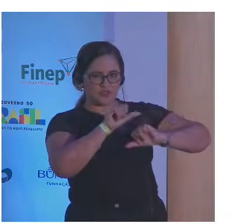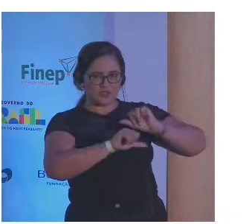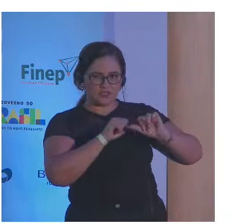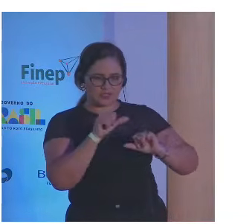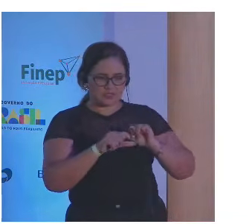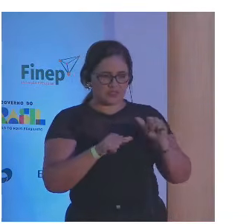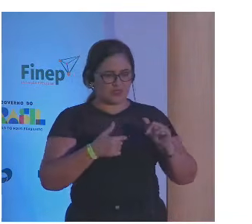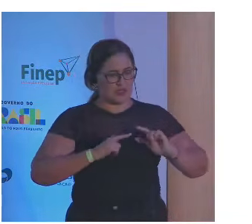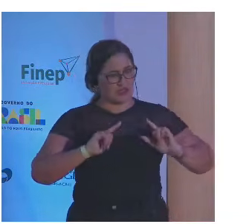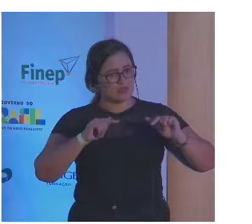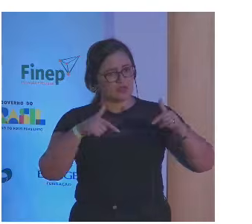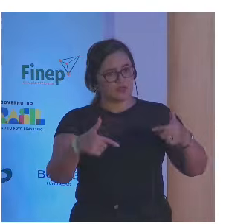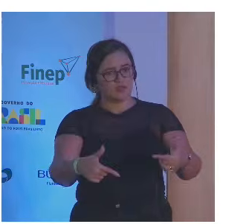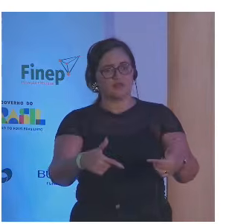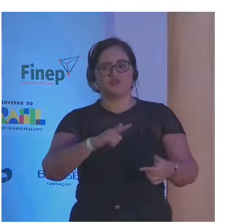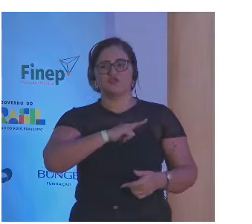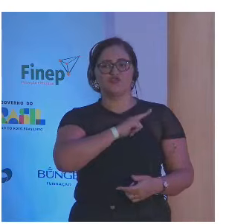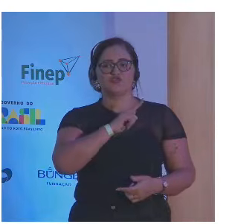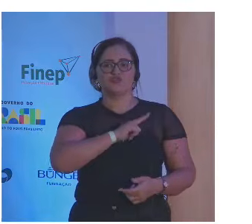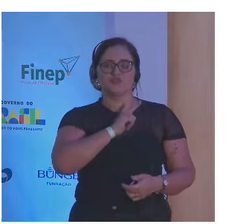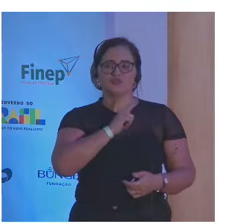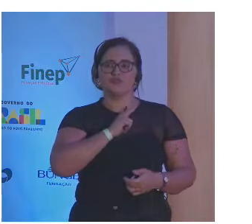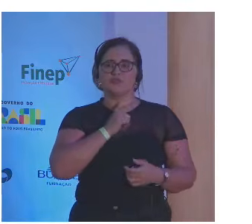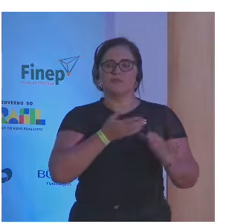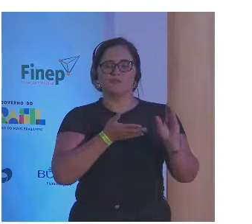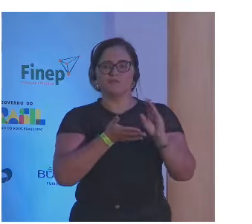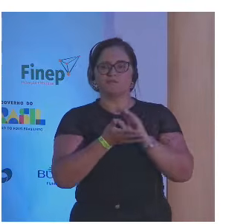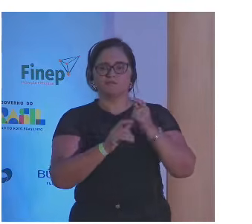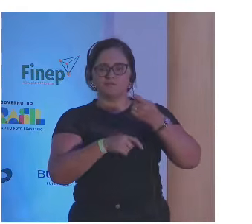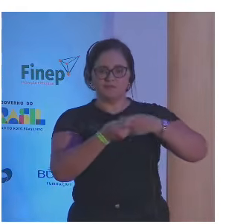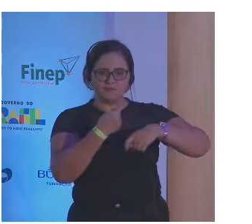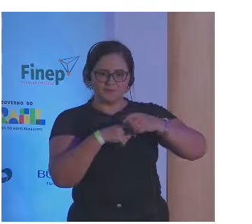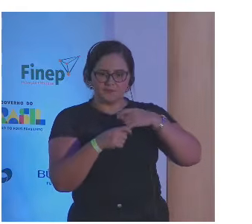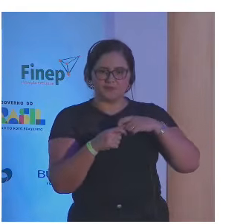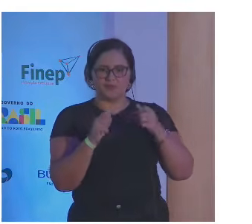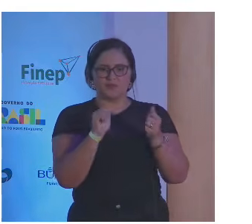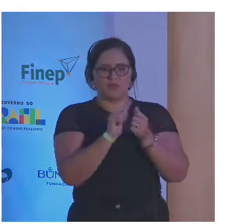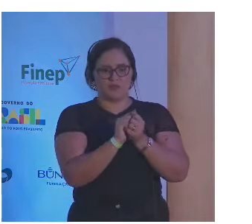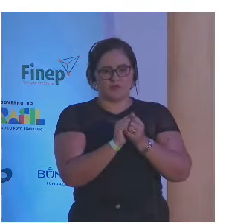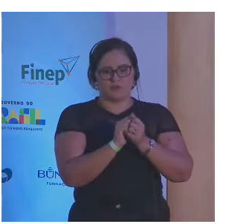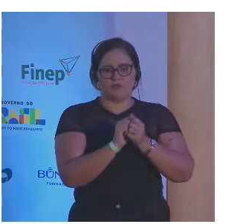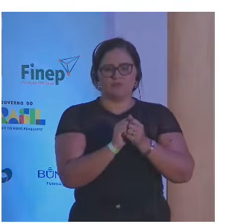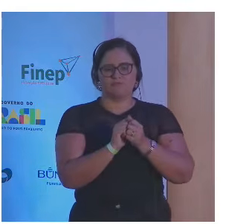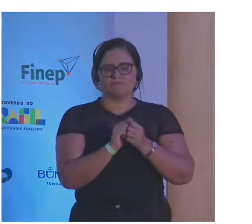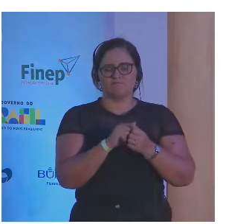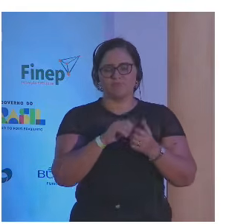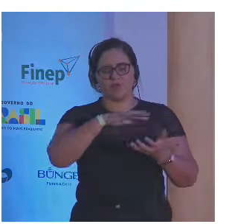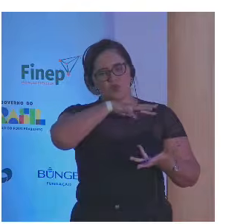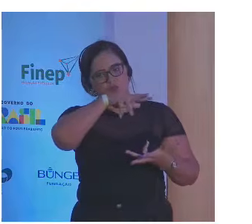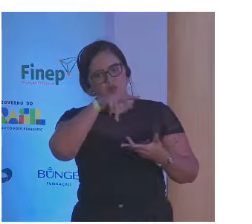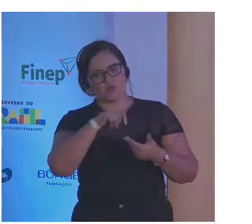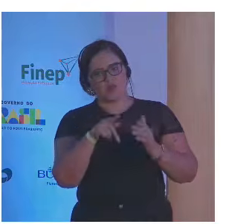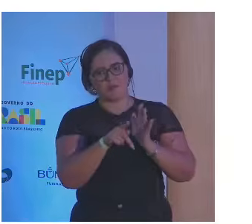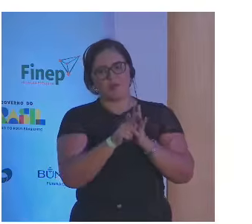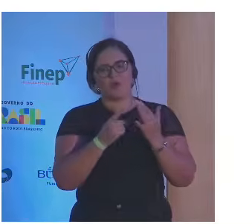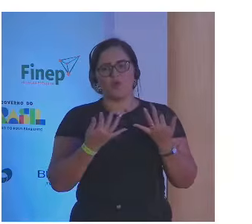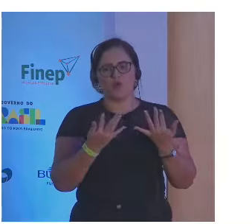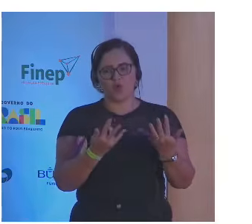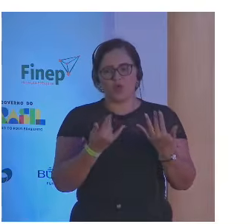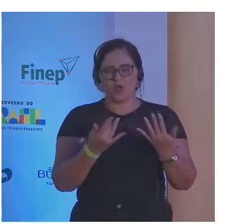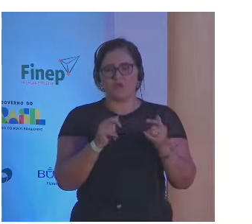funding mechanisms were started, primarily the Global Fund for Coral Reefs. Are they making a difference?